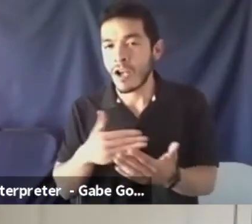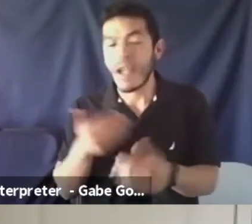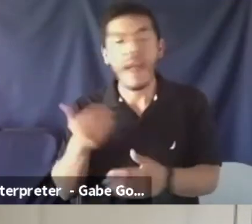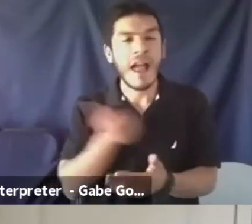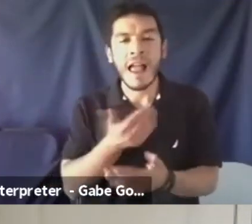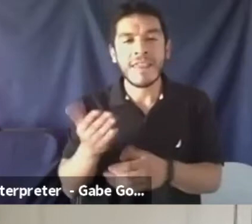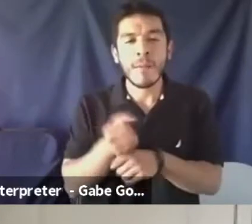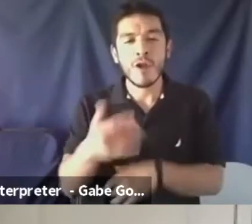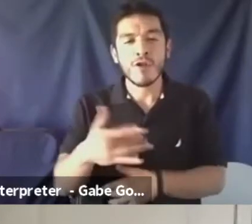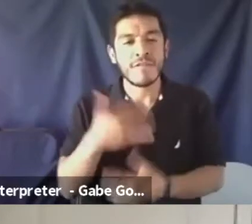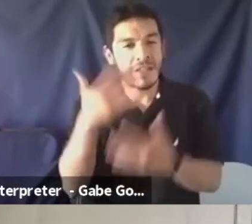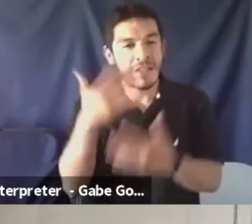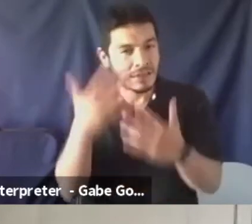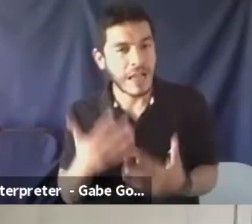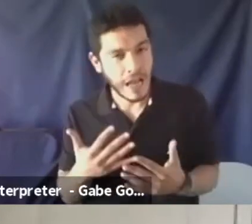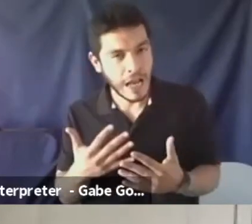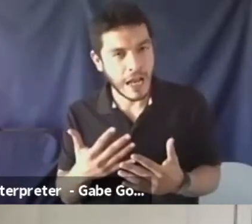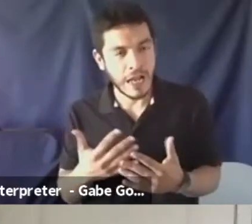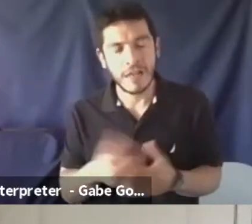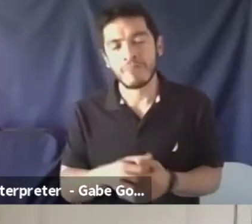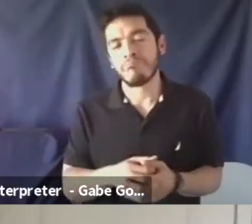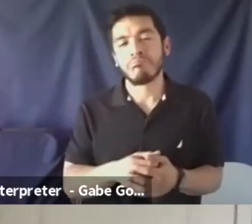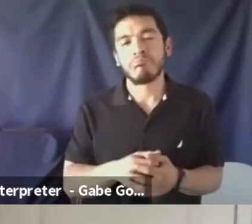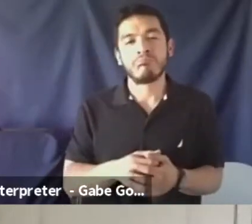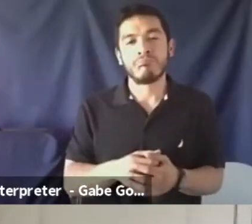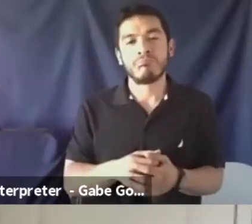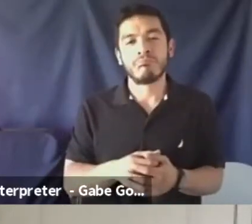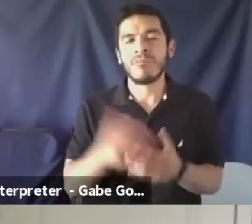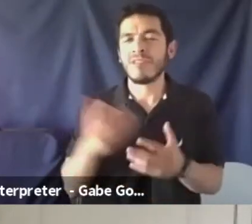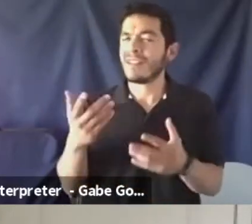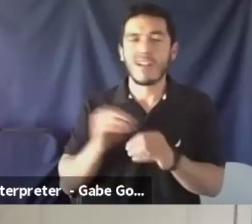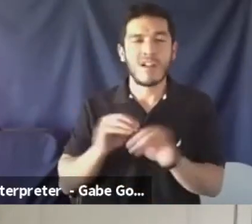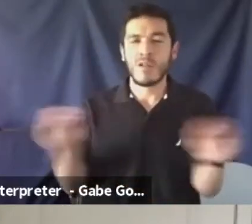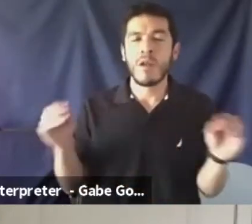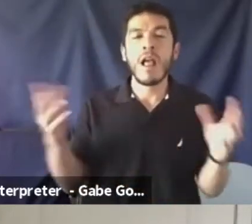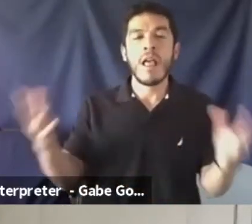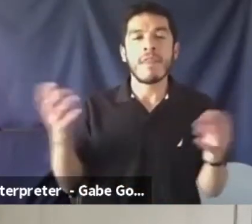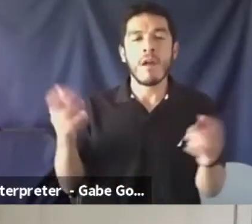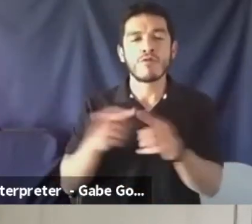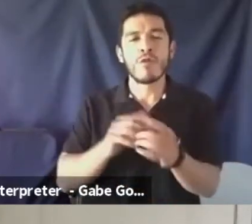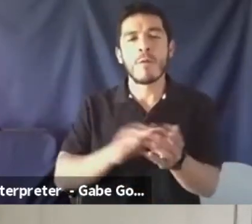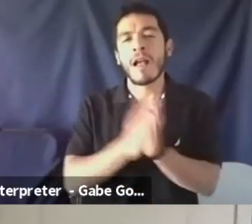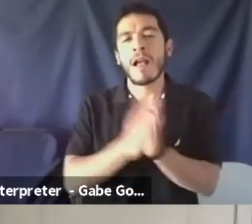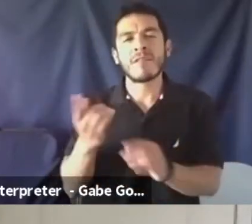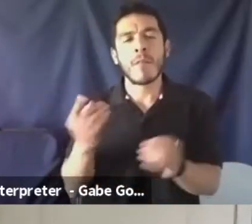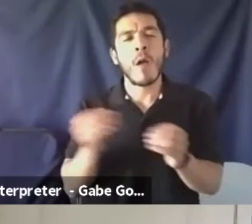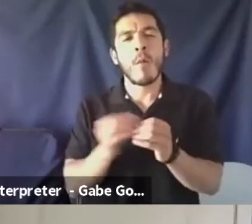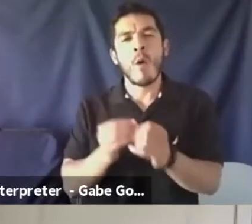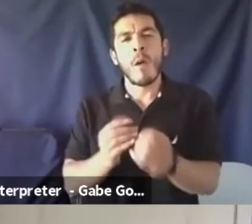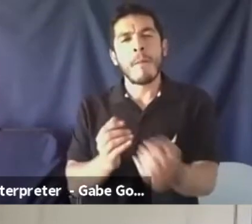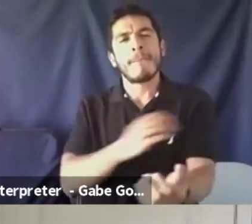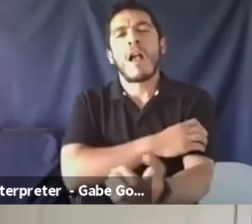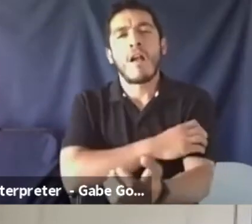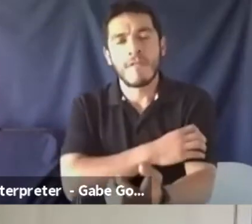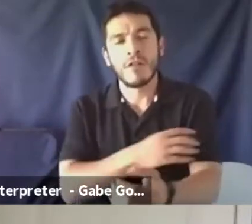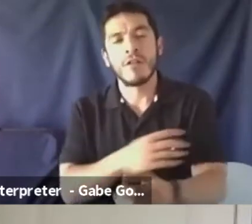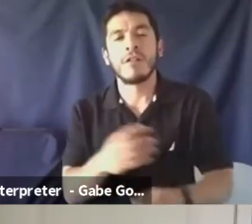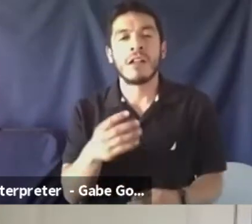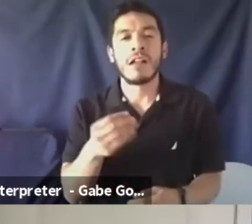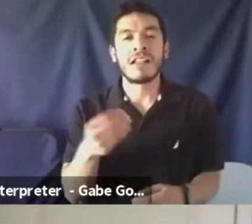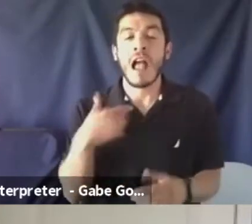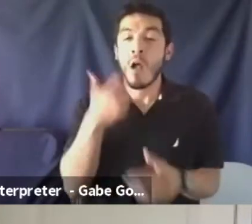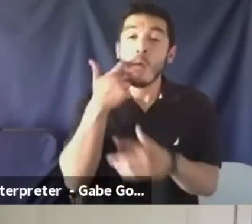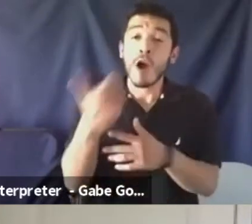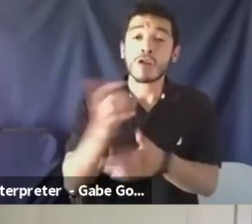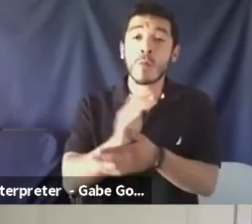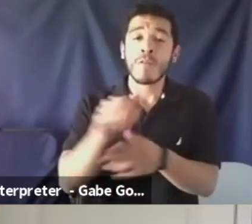feel sad, or, you know, they wanted it to be something that was empowering. So we watched the movie in the studio, and I just thought it